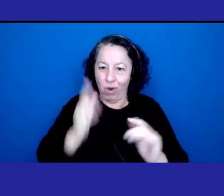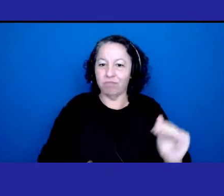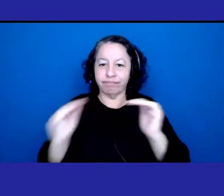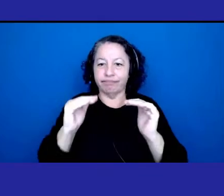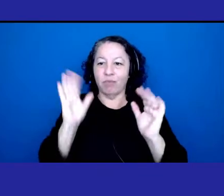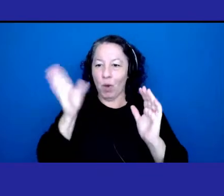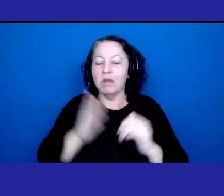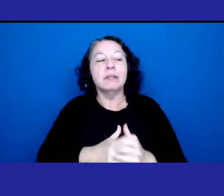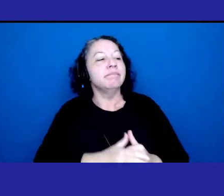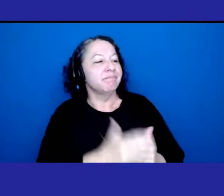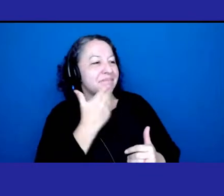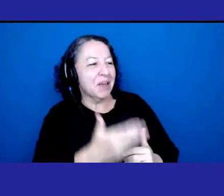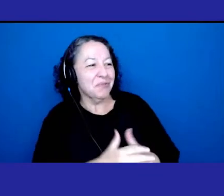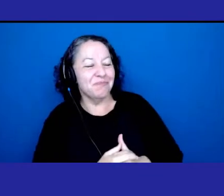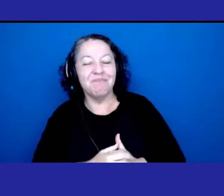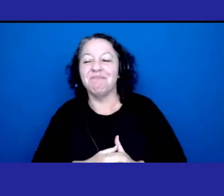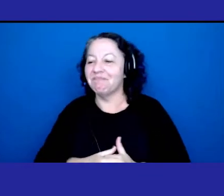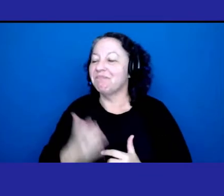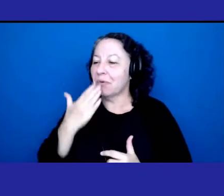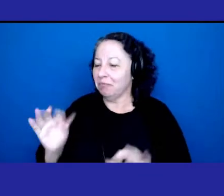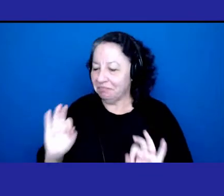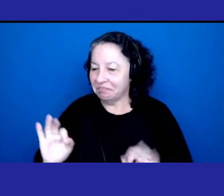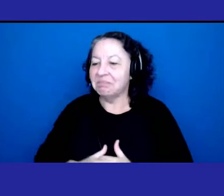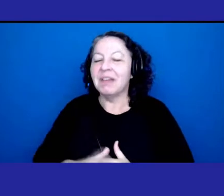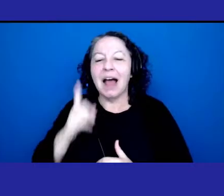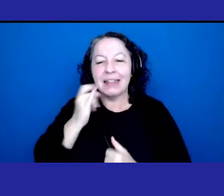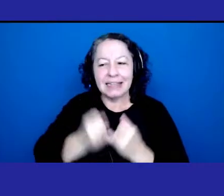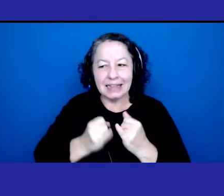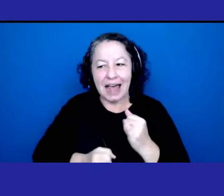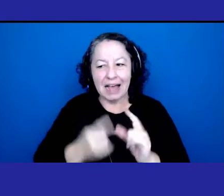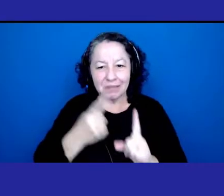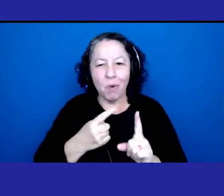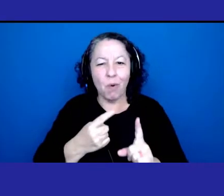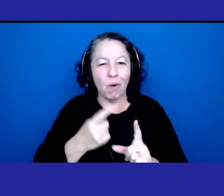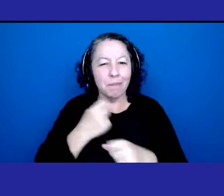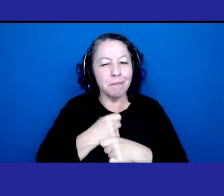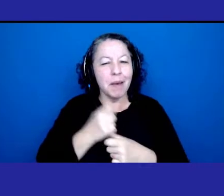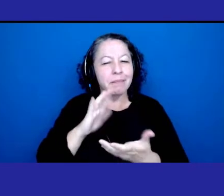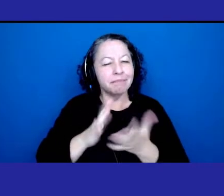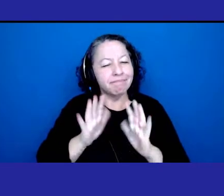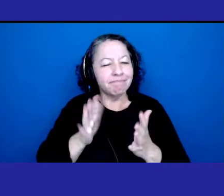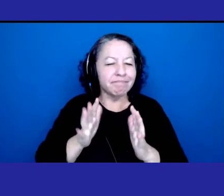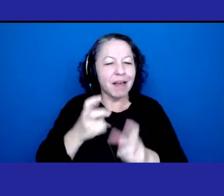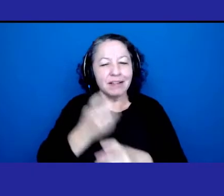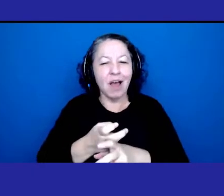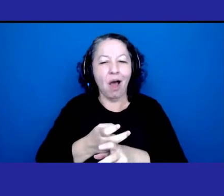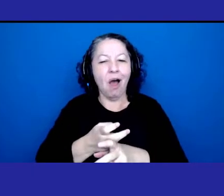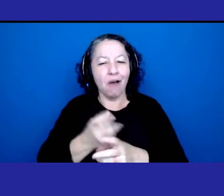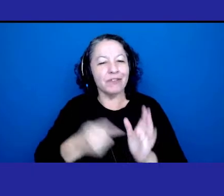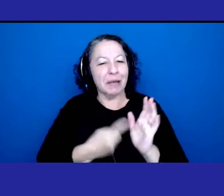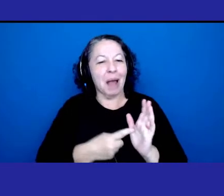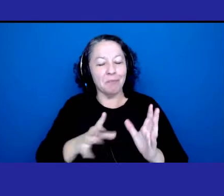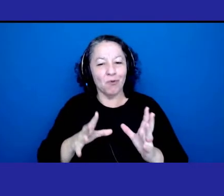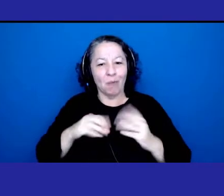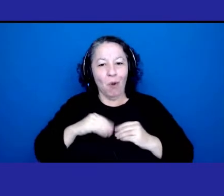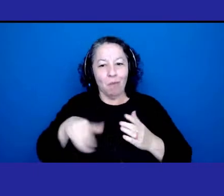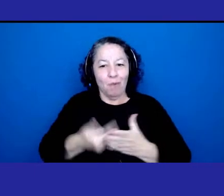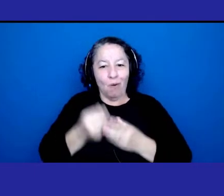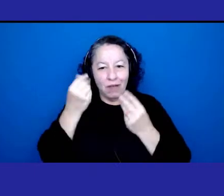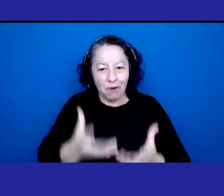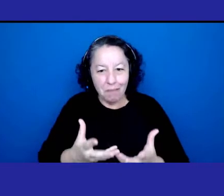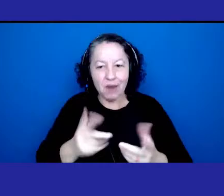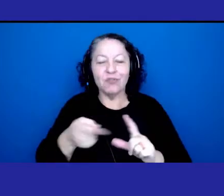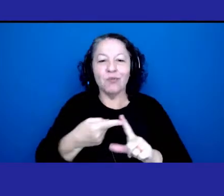Yeah, I think that last point, and it makes it a little difficult, I think, sometimes to be able to absorb the information, particularly when we're saying an